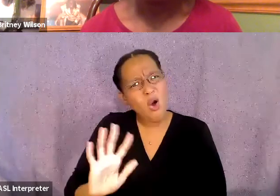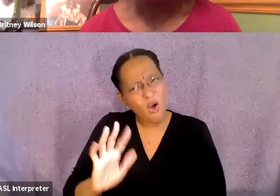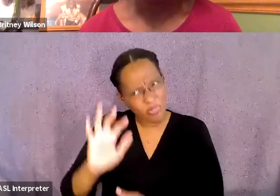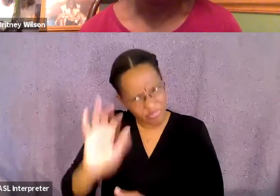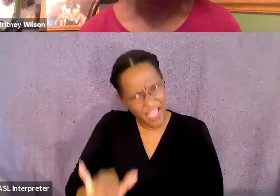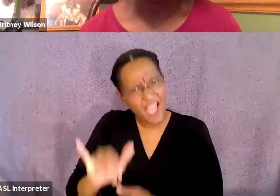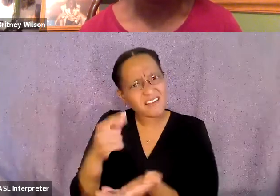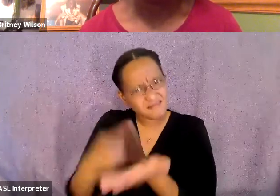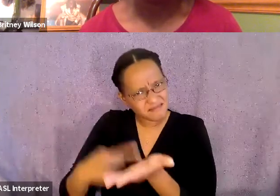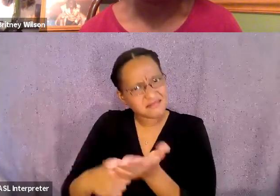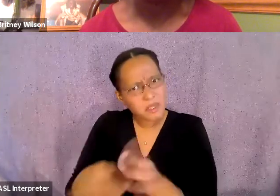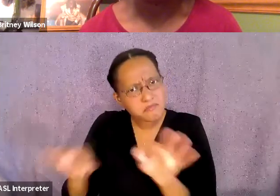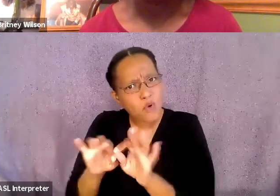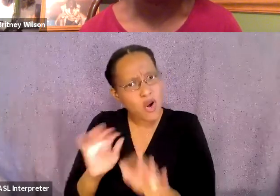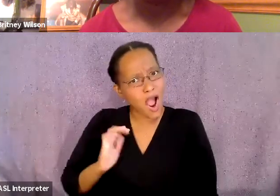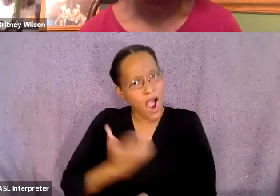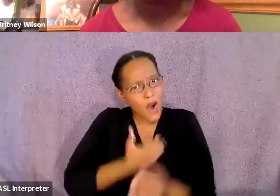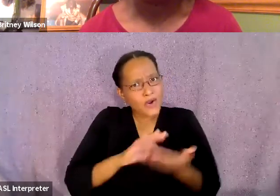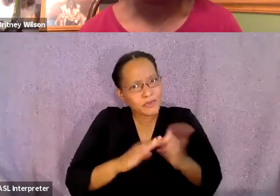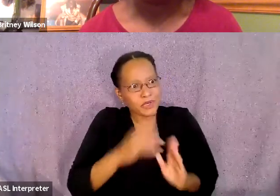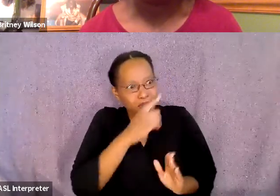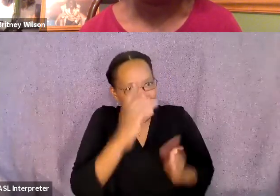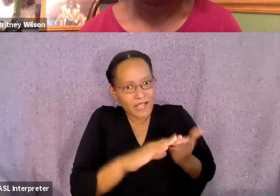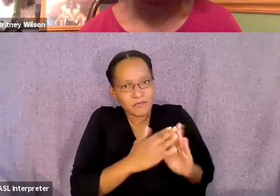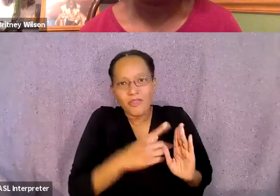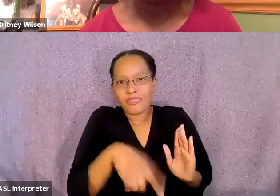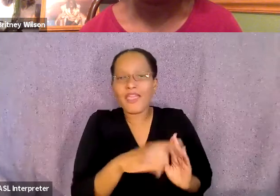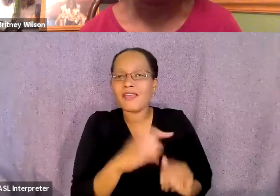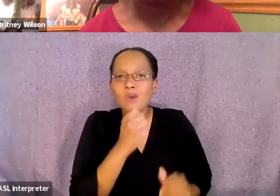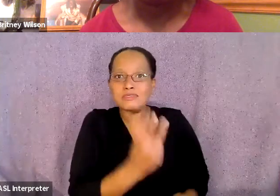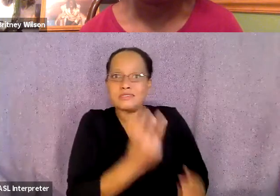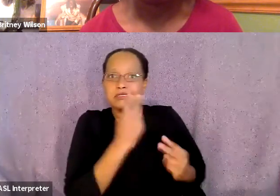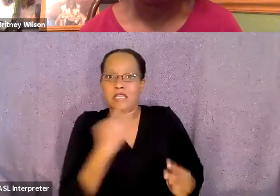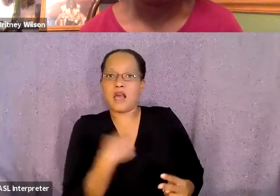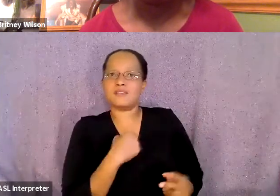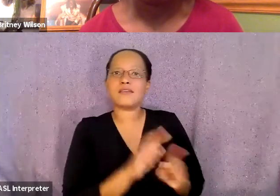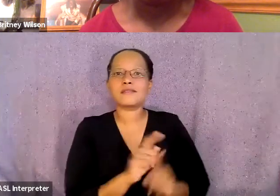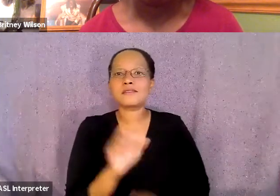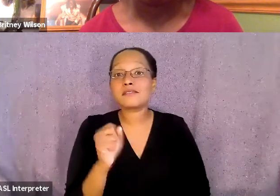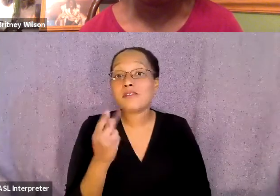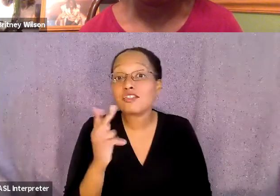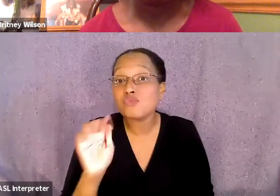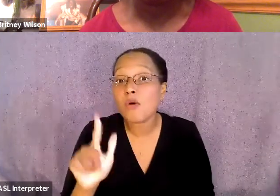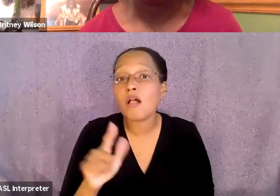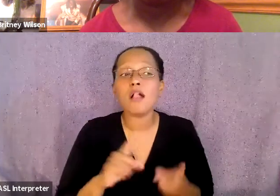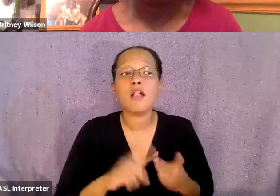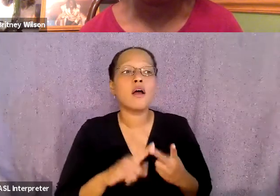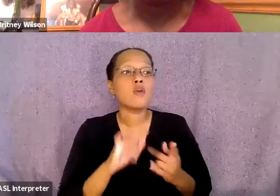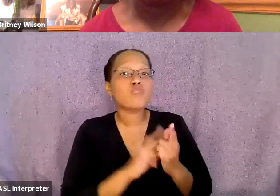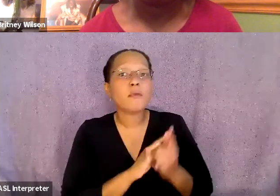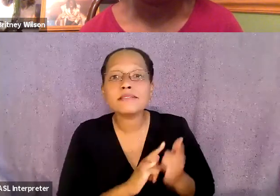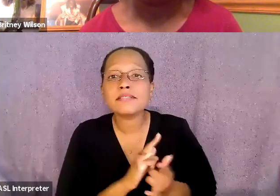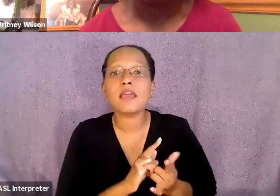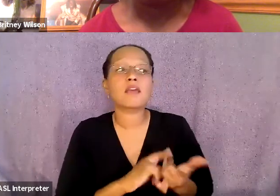the Black community, fails to see us as sexual beings, as romantic beings, and to broaden the